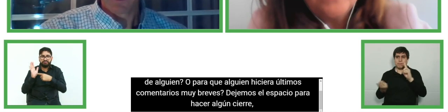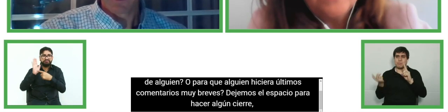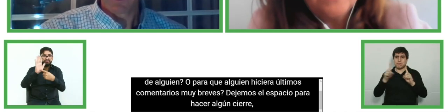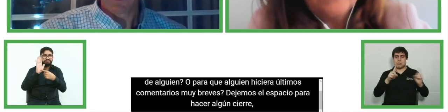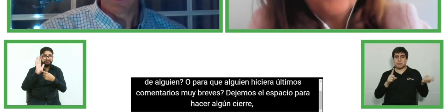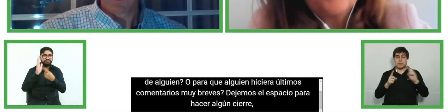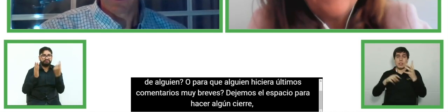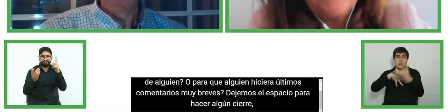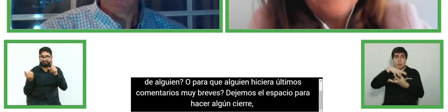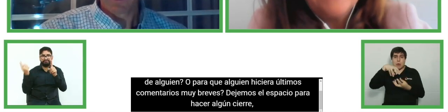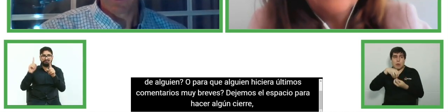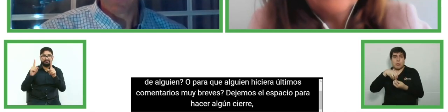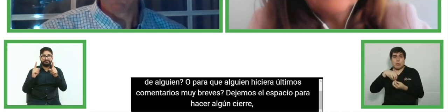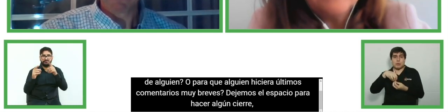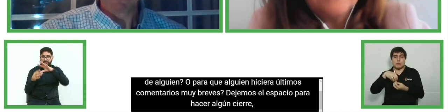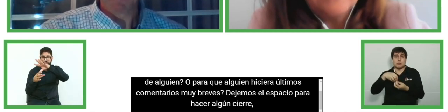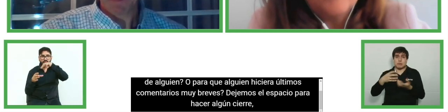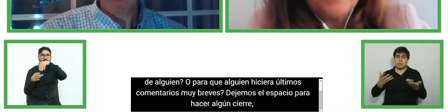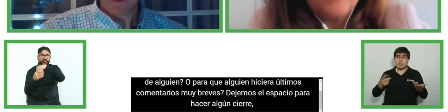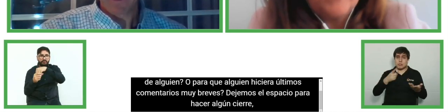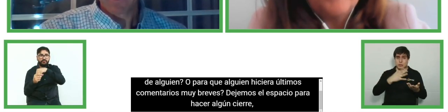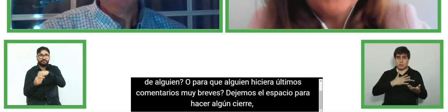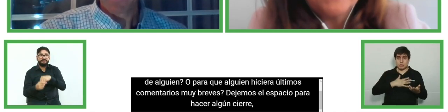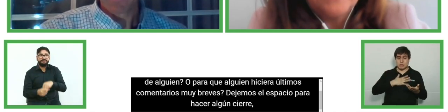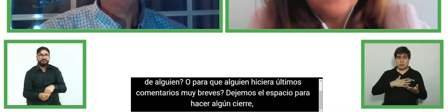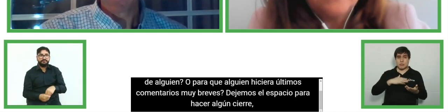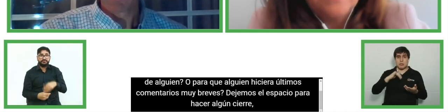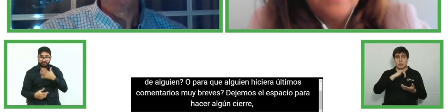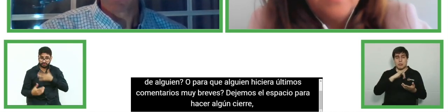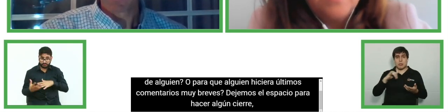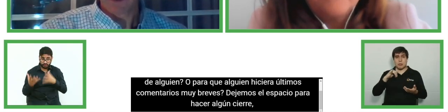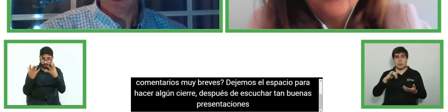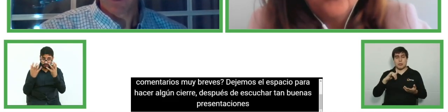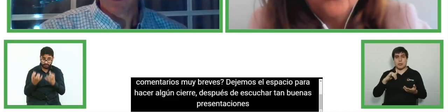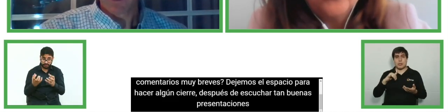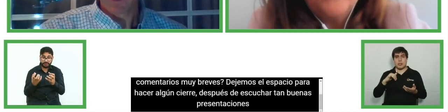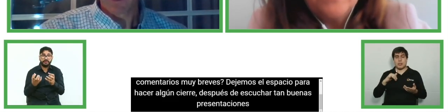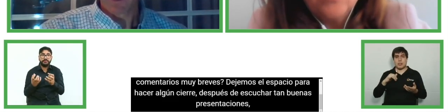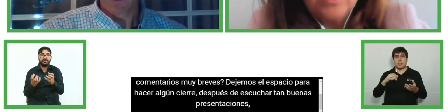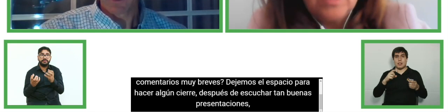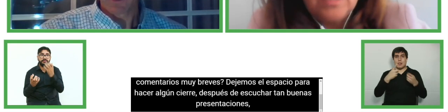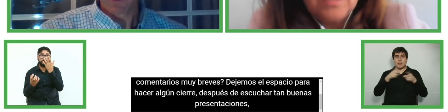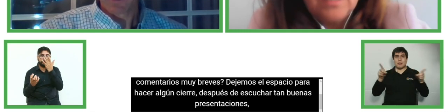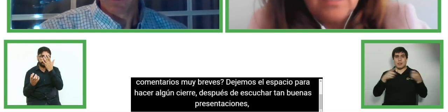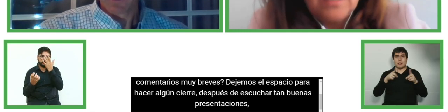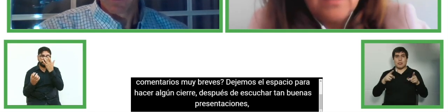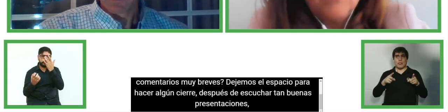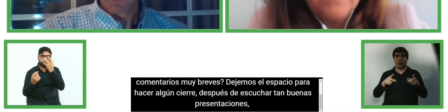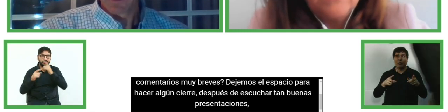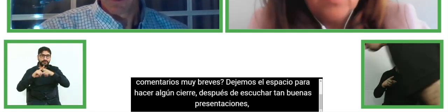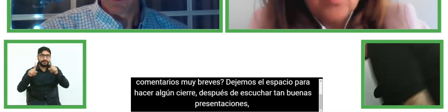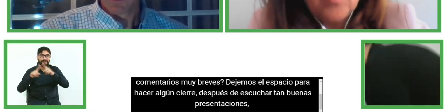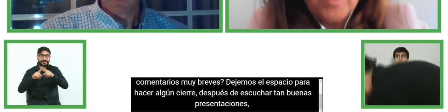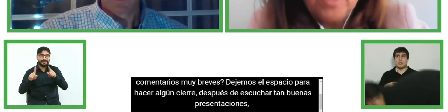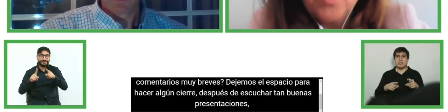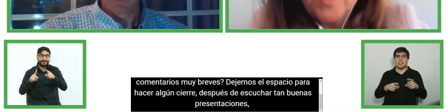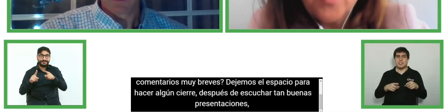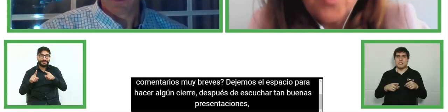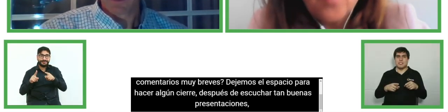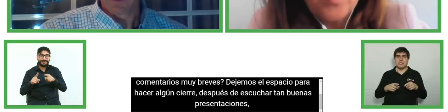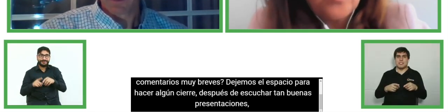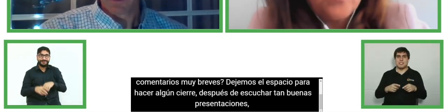these presentations, and then we go to our short that was given to us